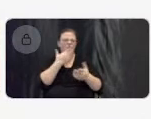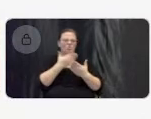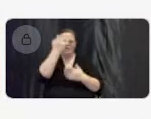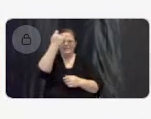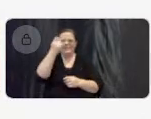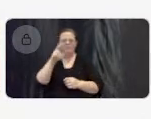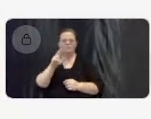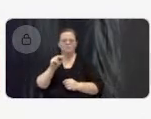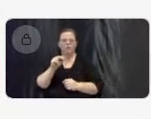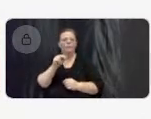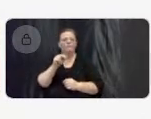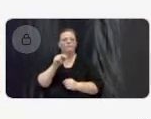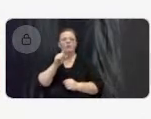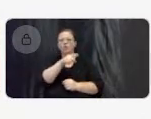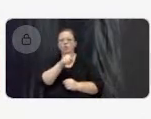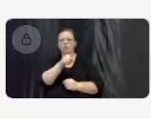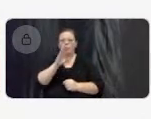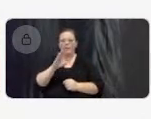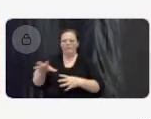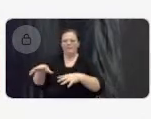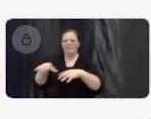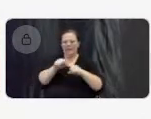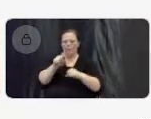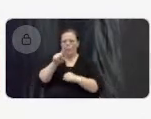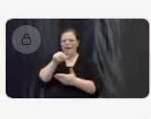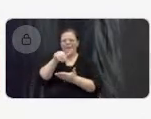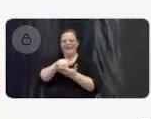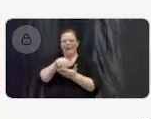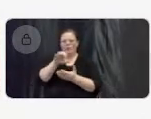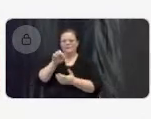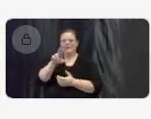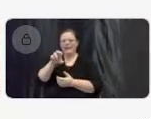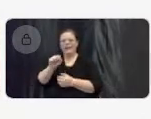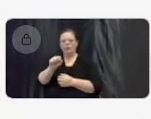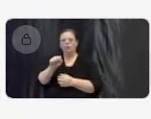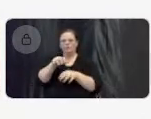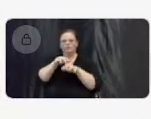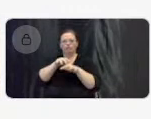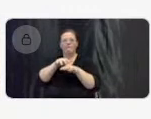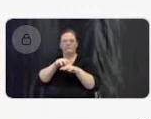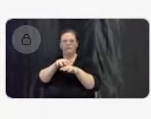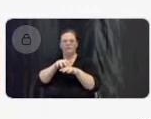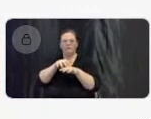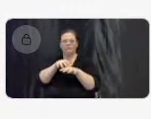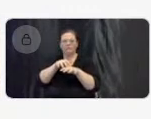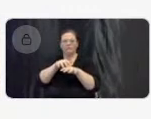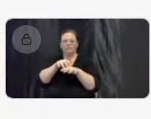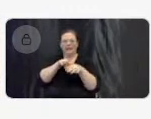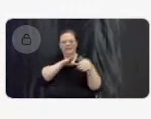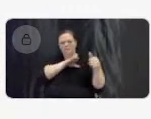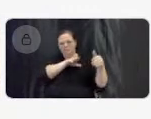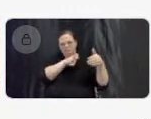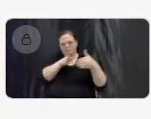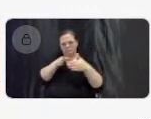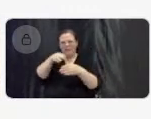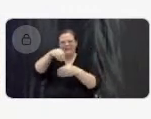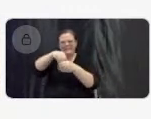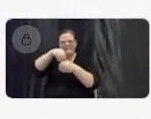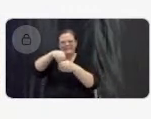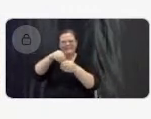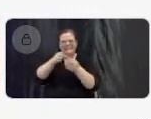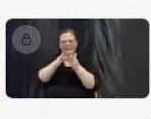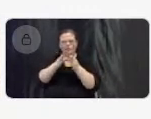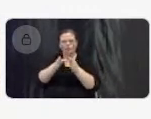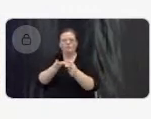You're going to take 1,000 acres worth of traffic and put them onto the interior streets that